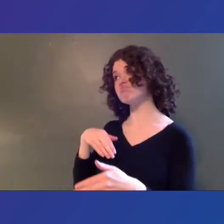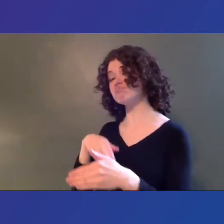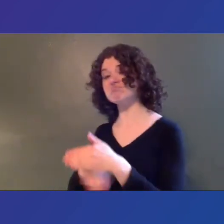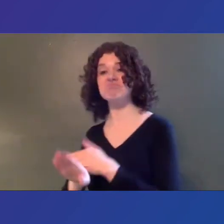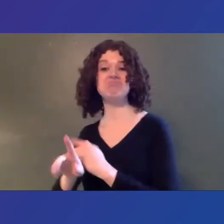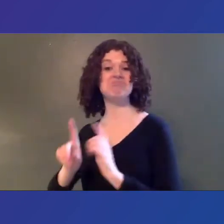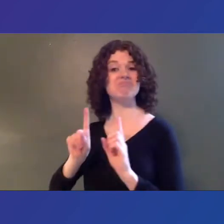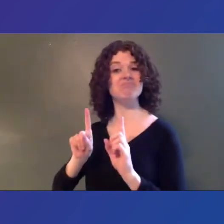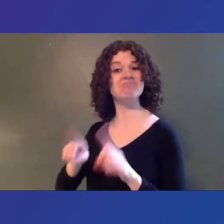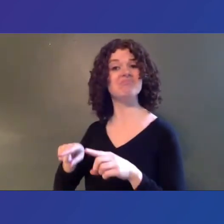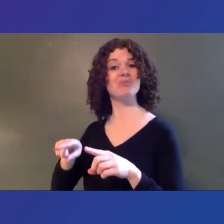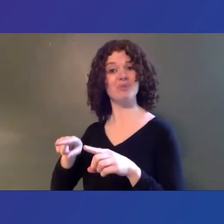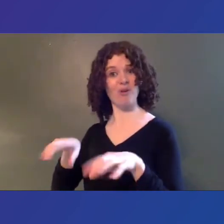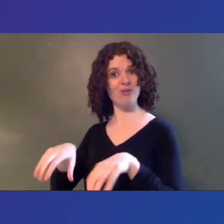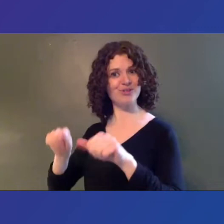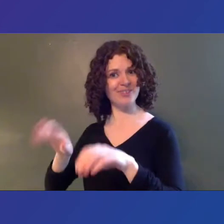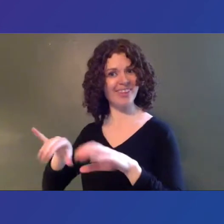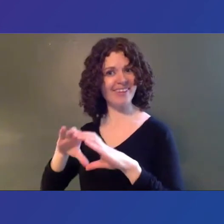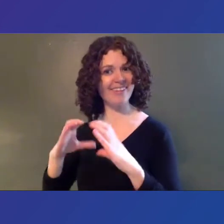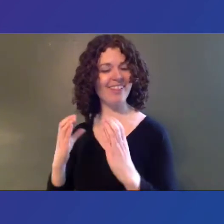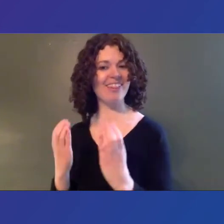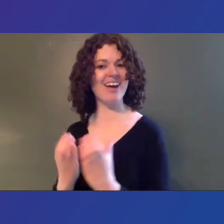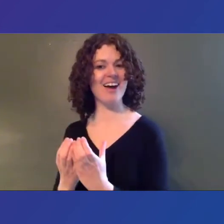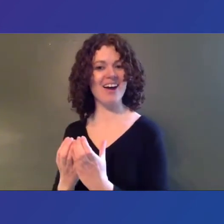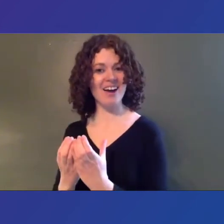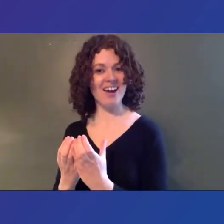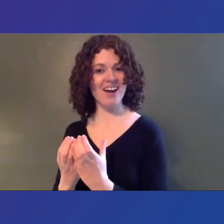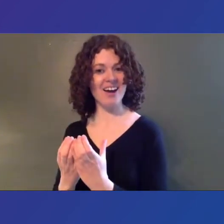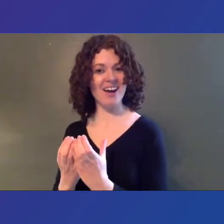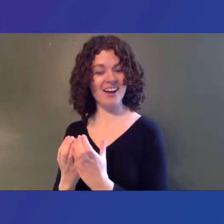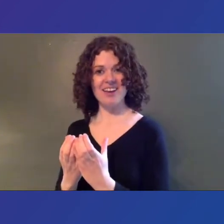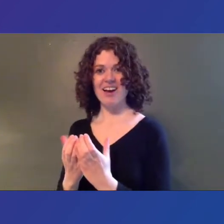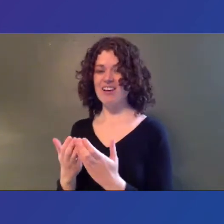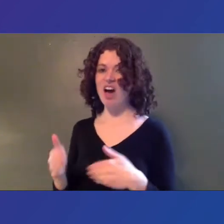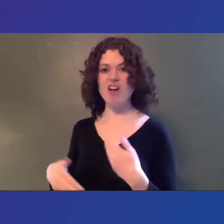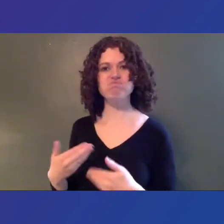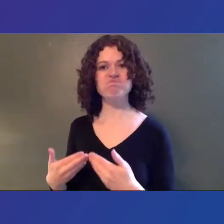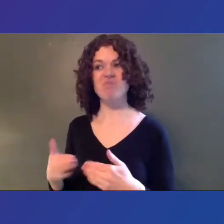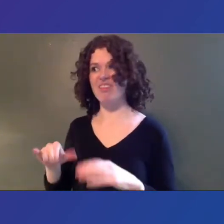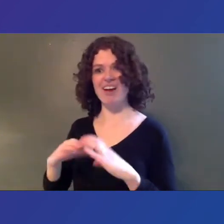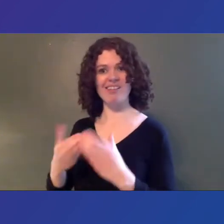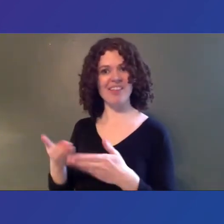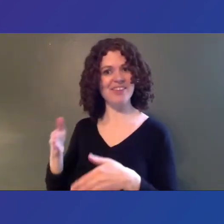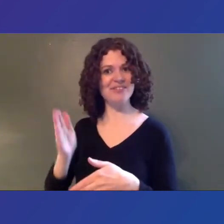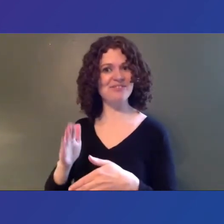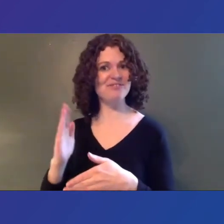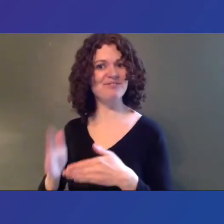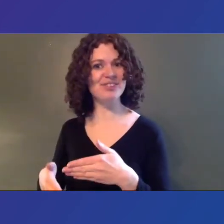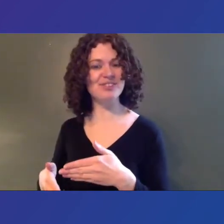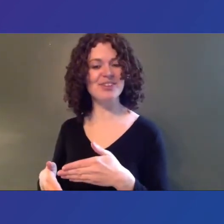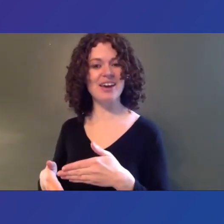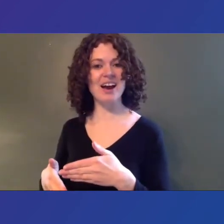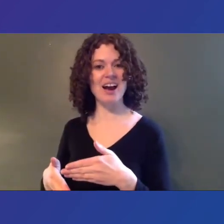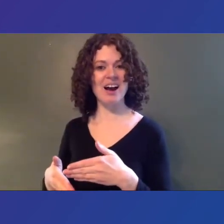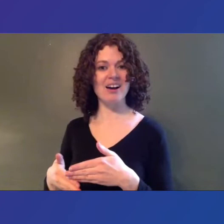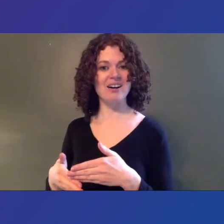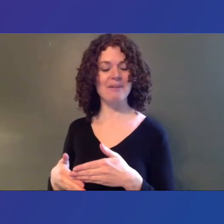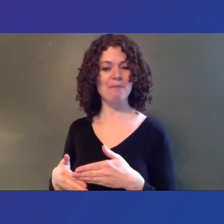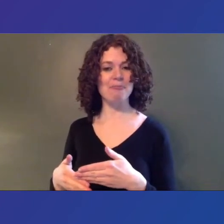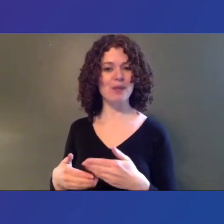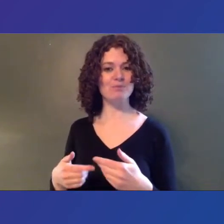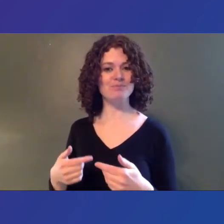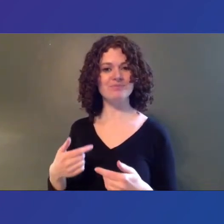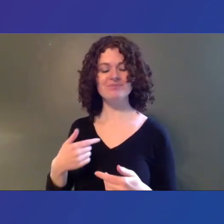I took this course there. And by the time I finished that course in a year, I was asking Jody, like,